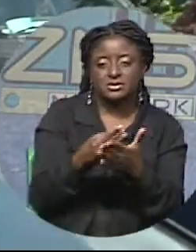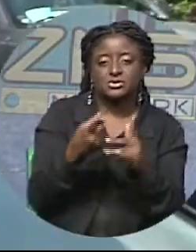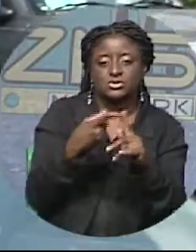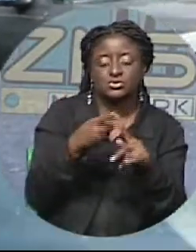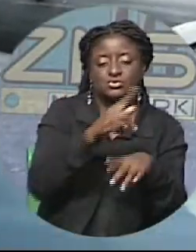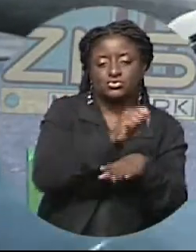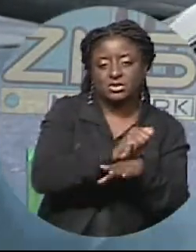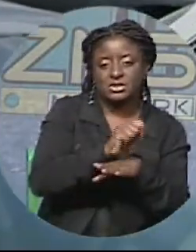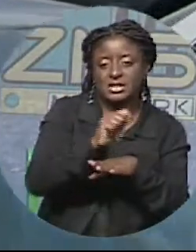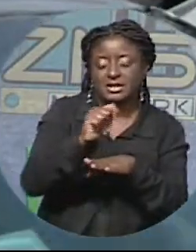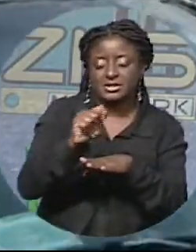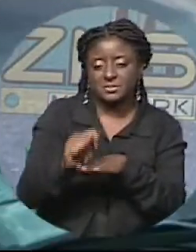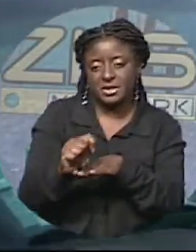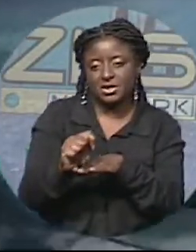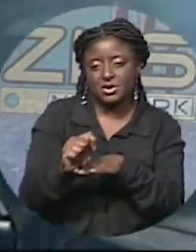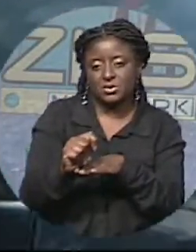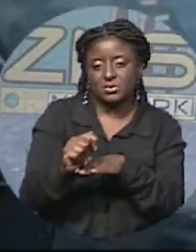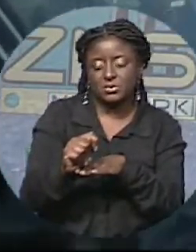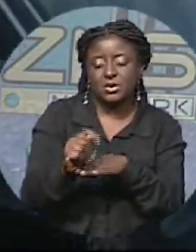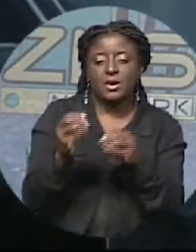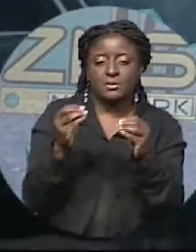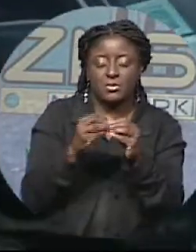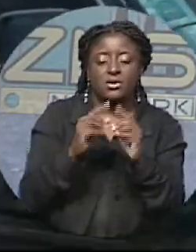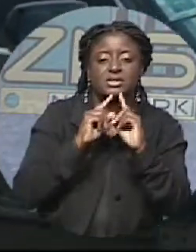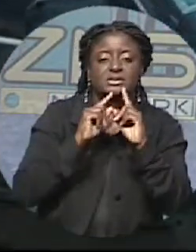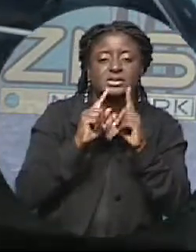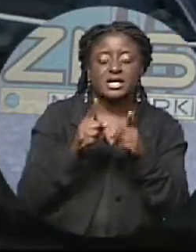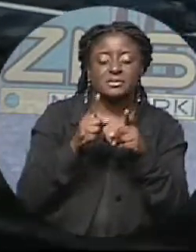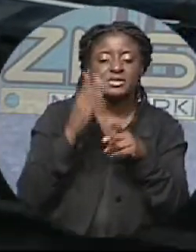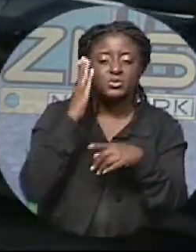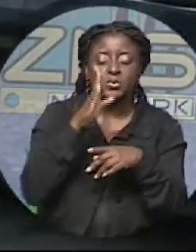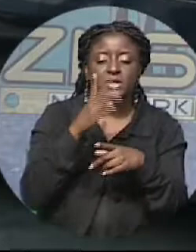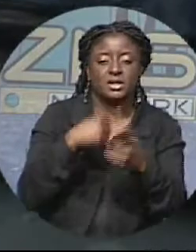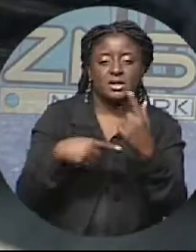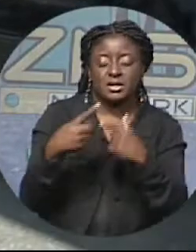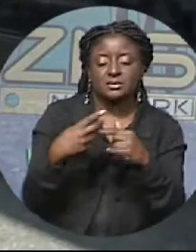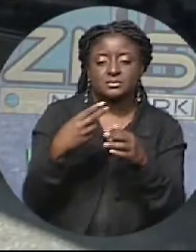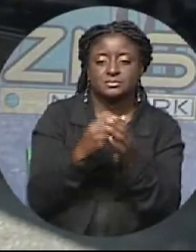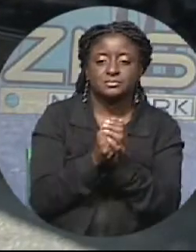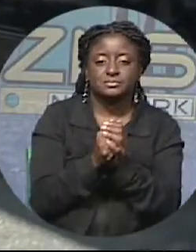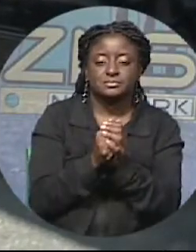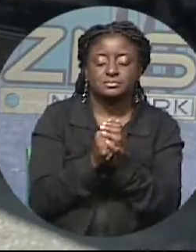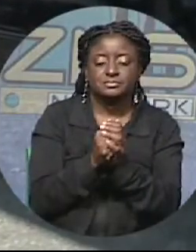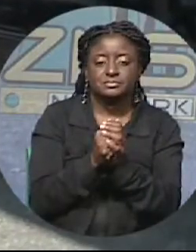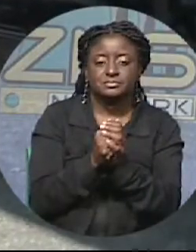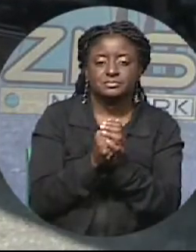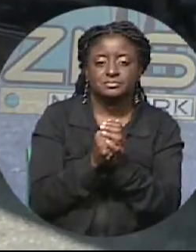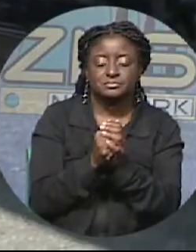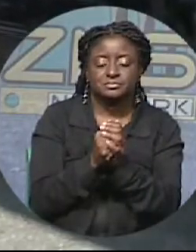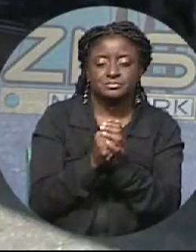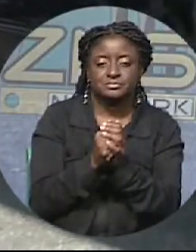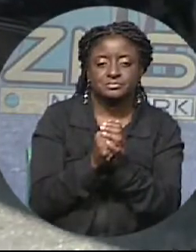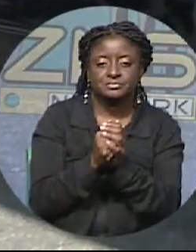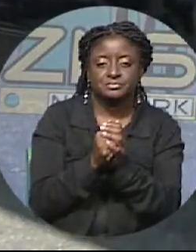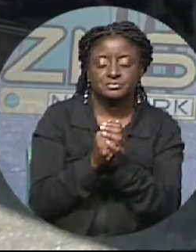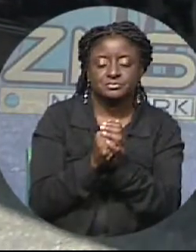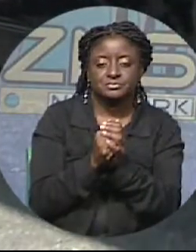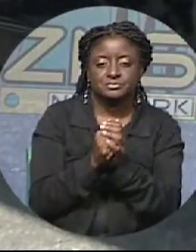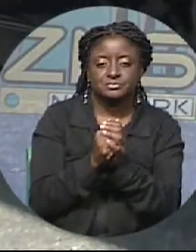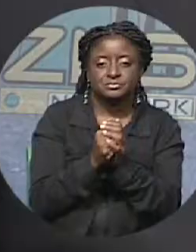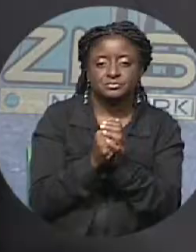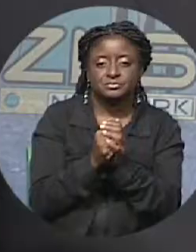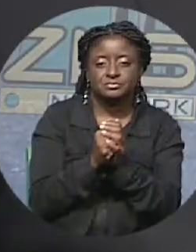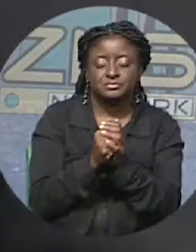Tobago. Officials say further statements on this matter will be forthcoming. Janae Noel Ferguson, ZNS